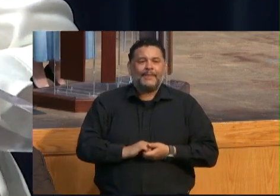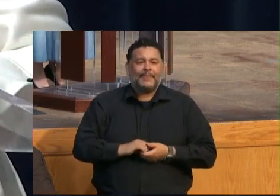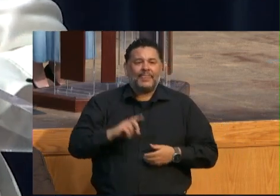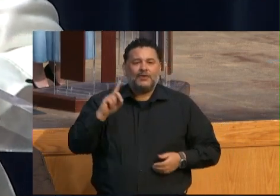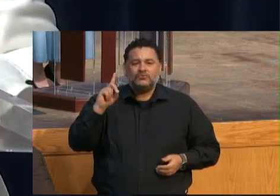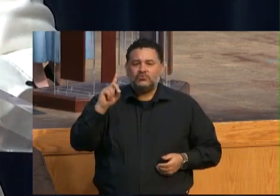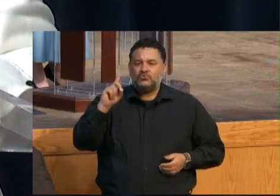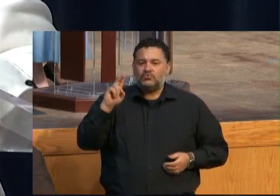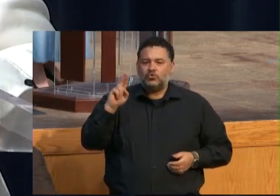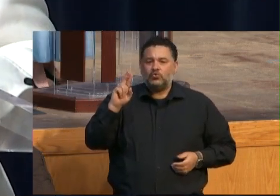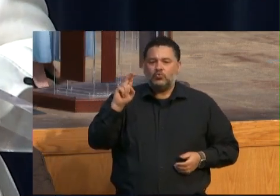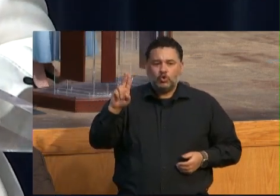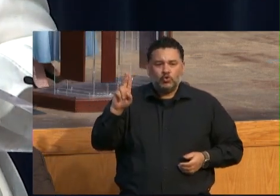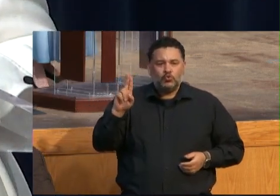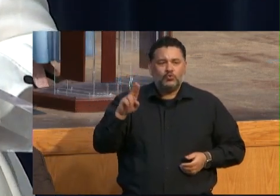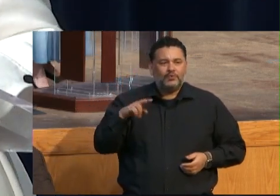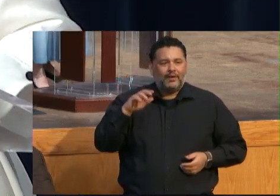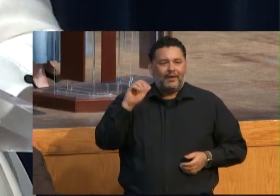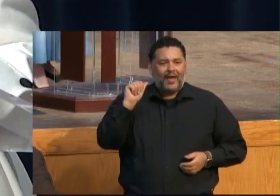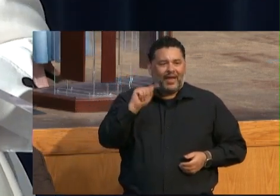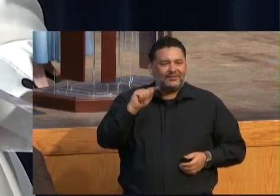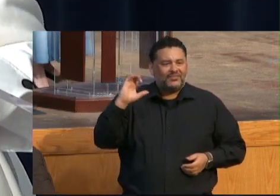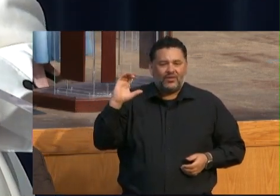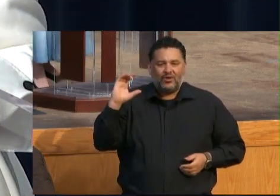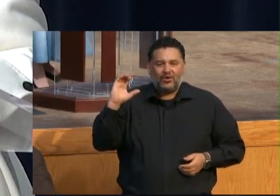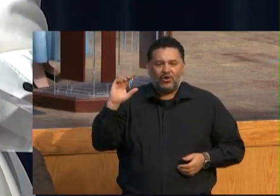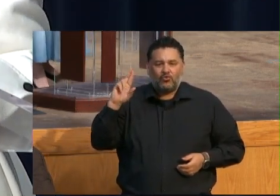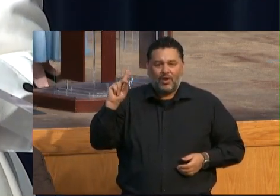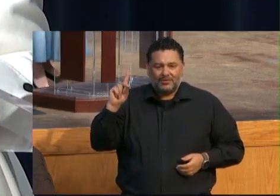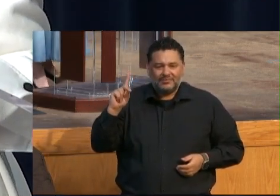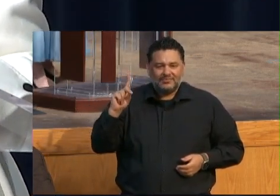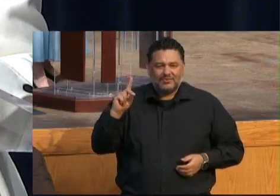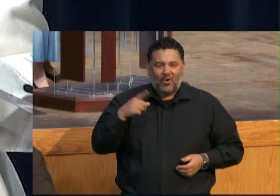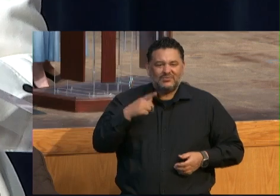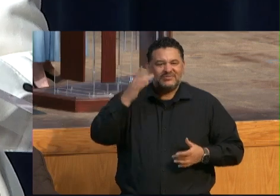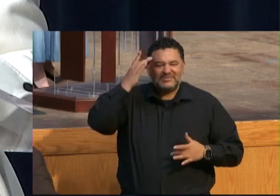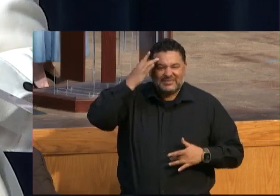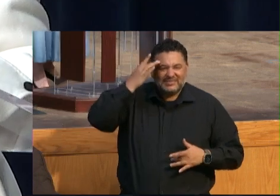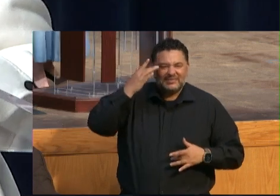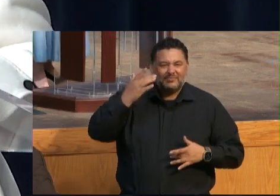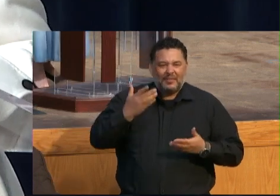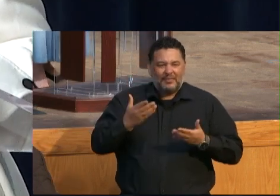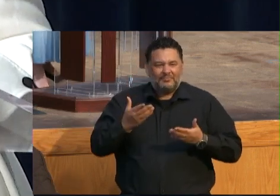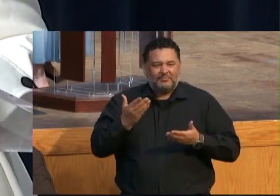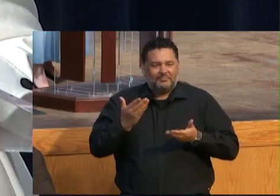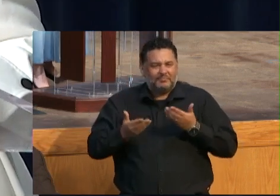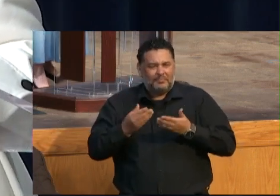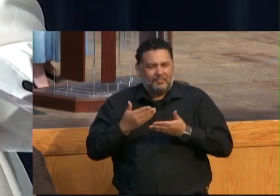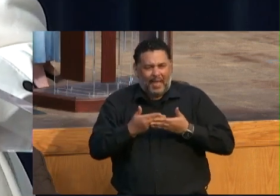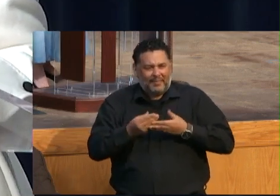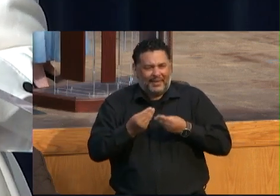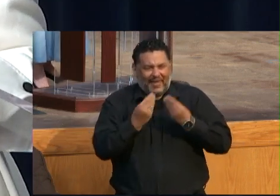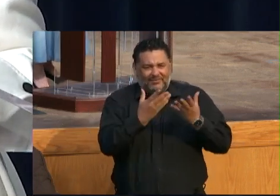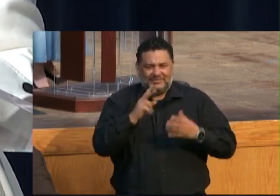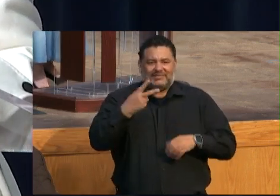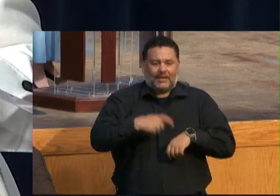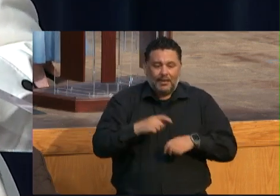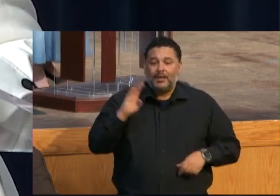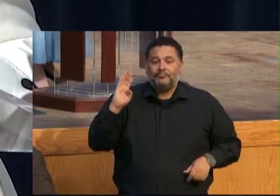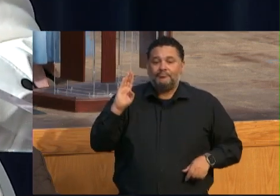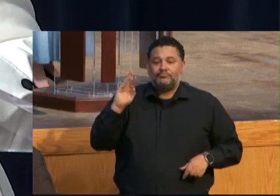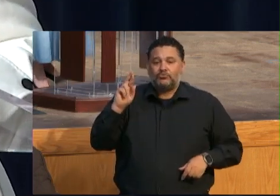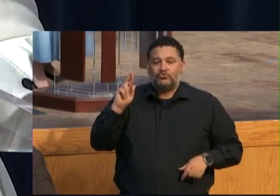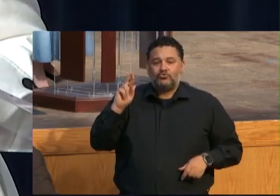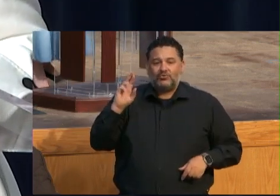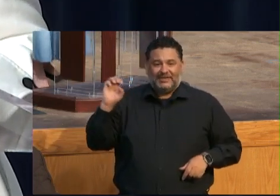Duru had the crud. The baby had given it to her a second time. Bree had gotten a hold of